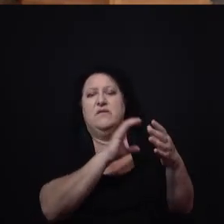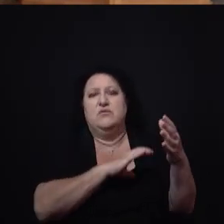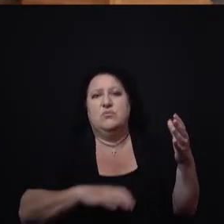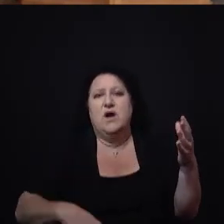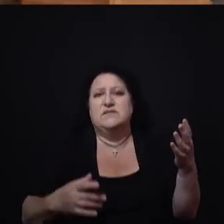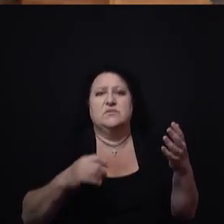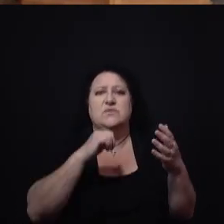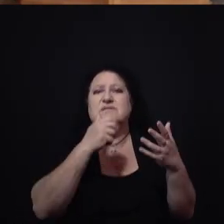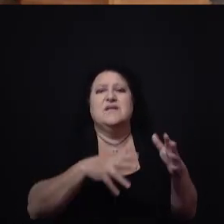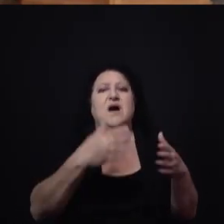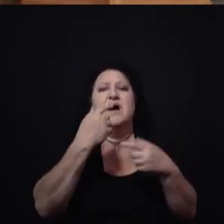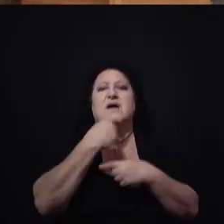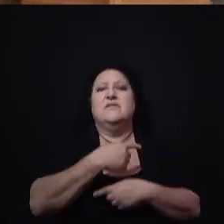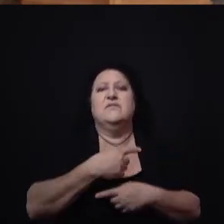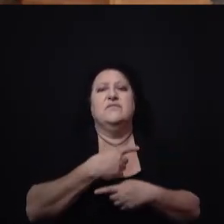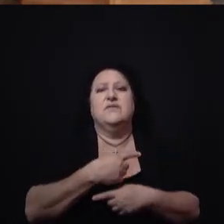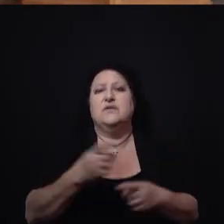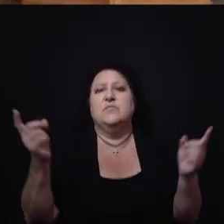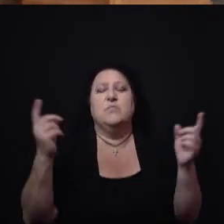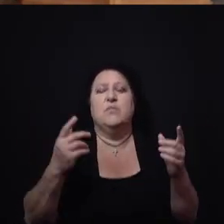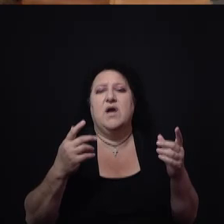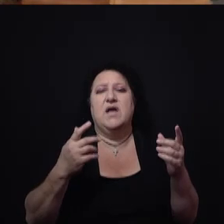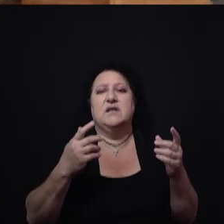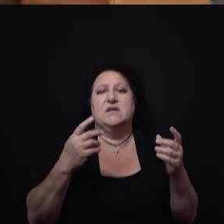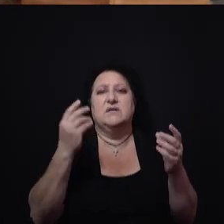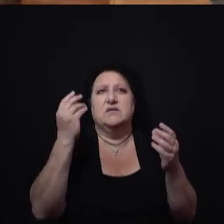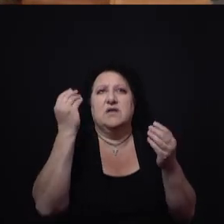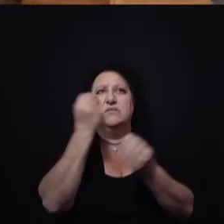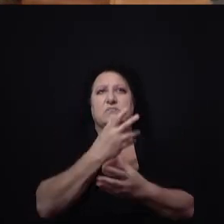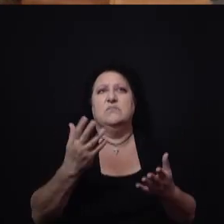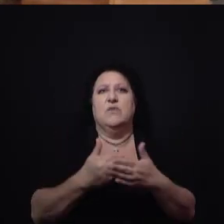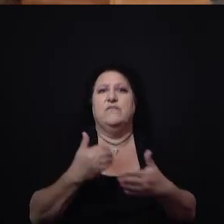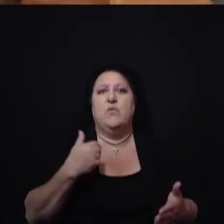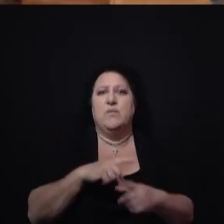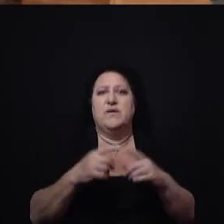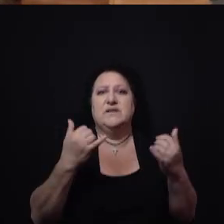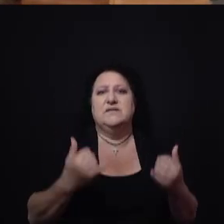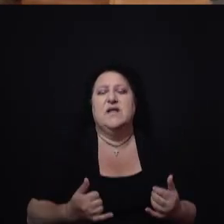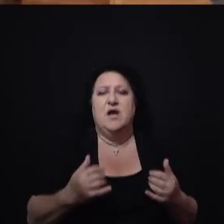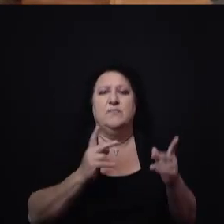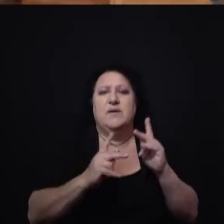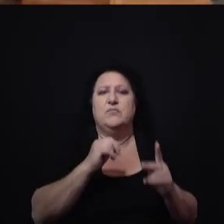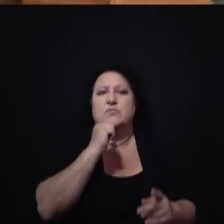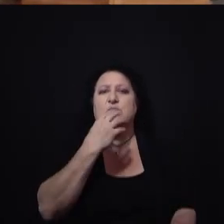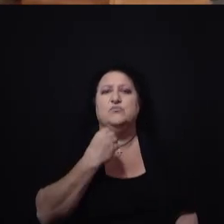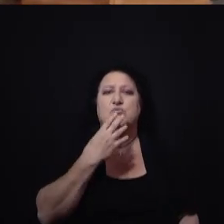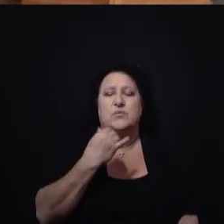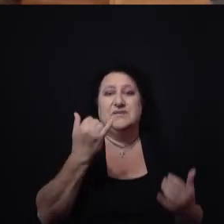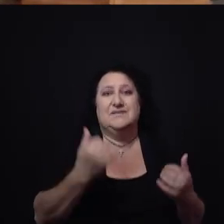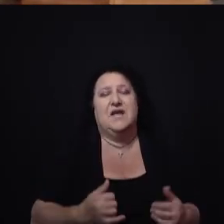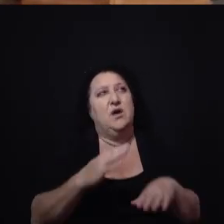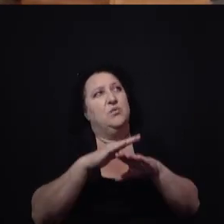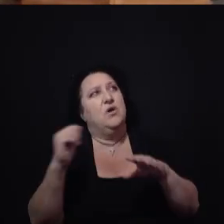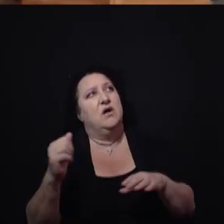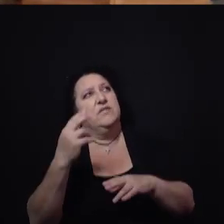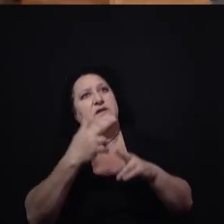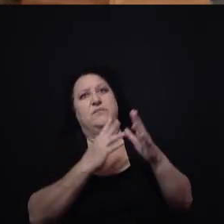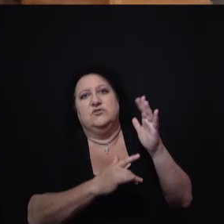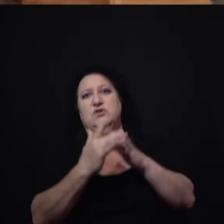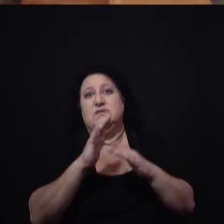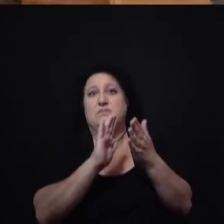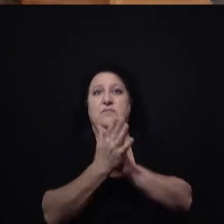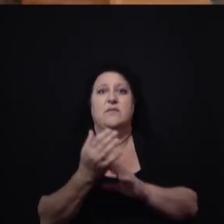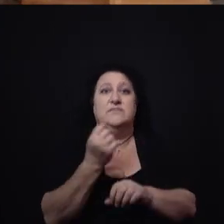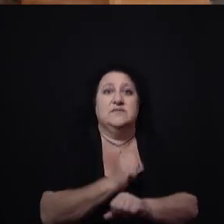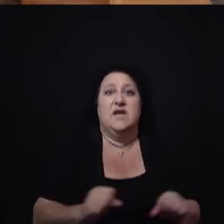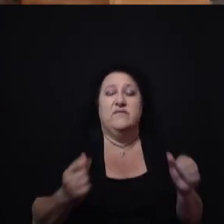known before, but now the Gentiles are brought in, that anyone who would call upon the name of Jesus Christ might be saved. And as he goes on